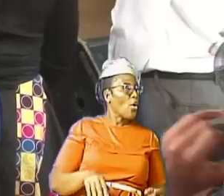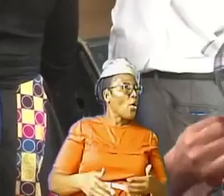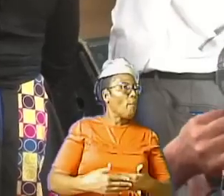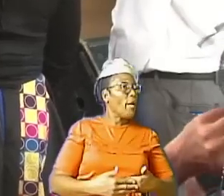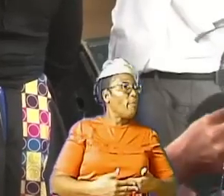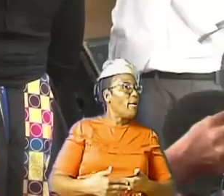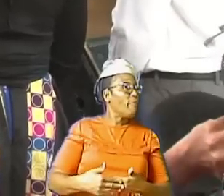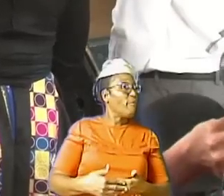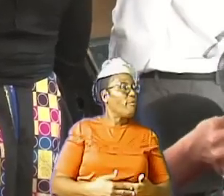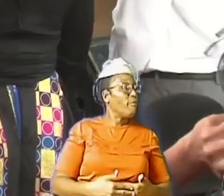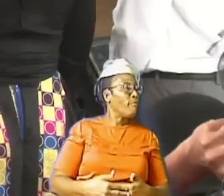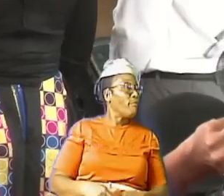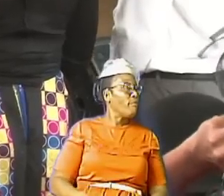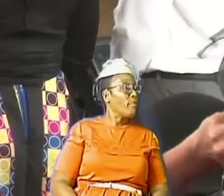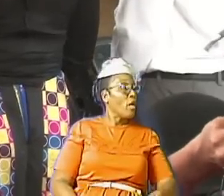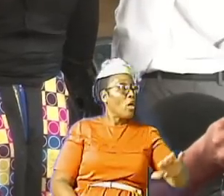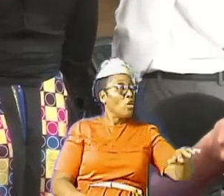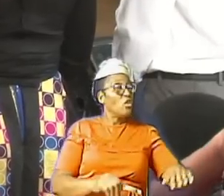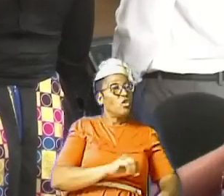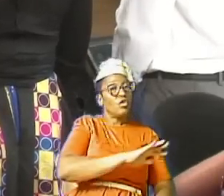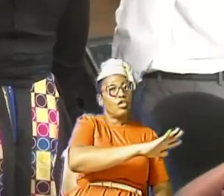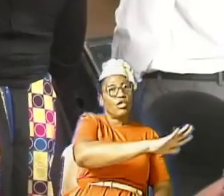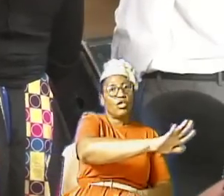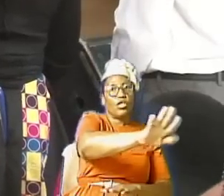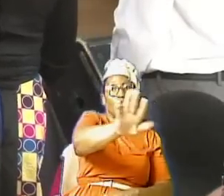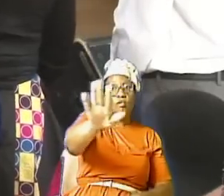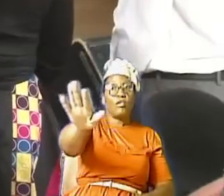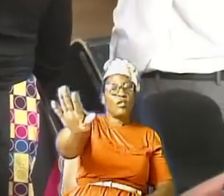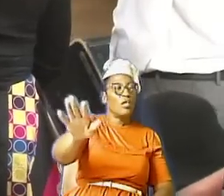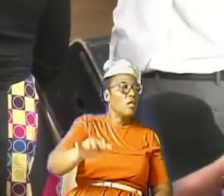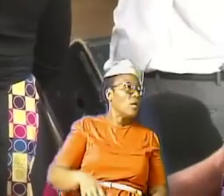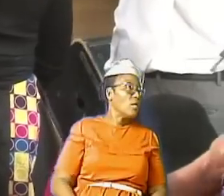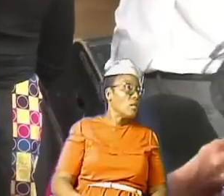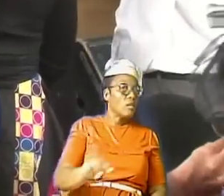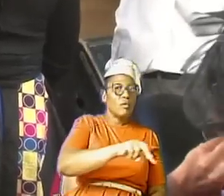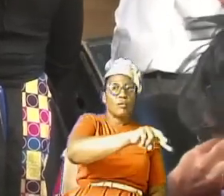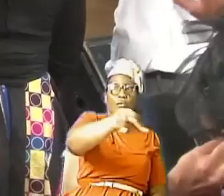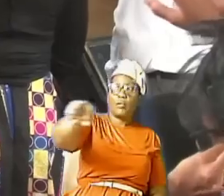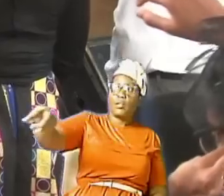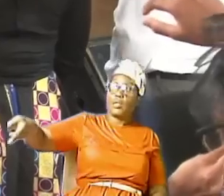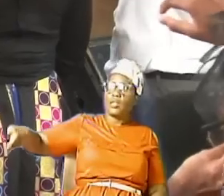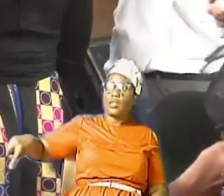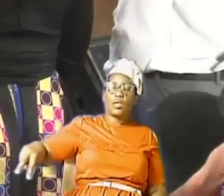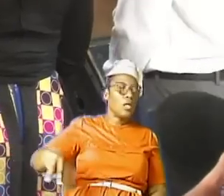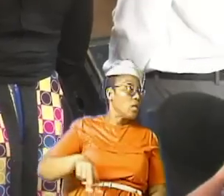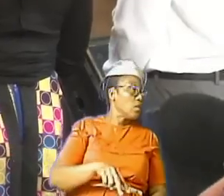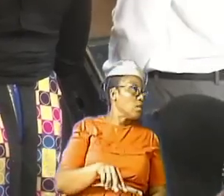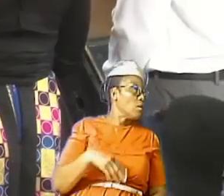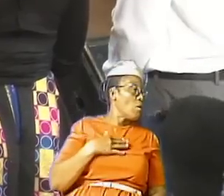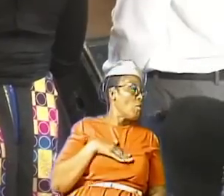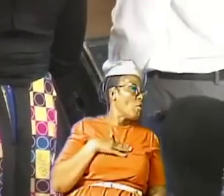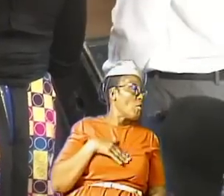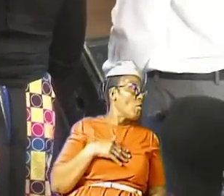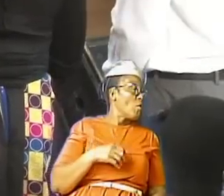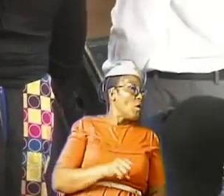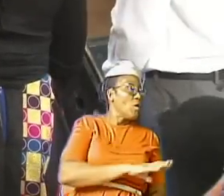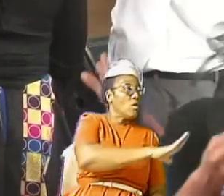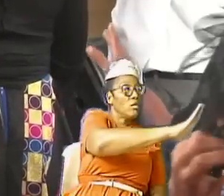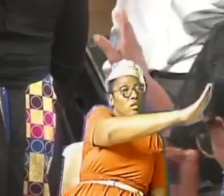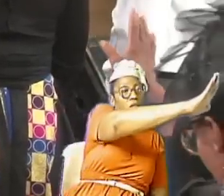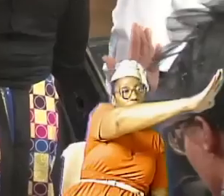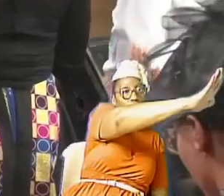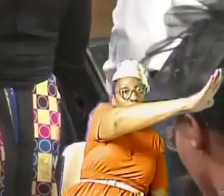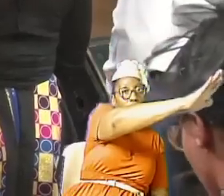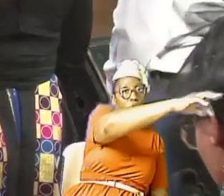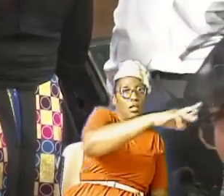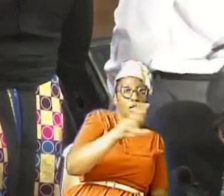agree with me by stretching forth your right hand. Congregation, I'm going to ask you to stand, please. Please, and just stretch forth